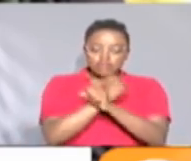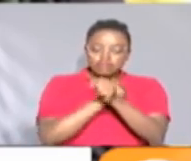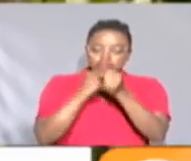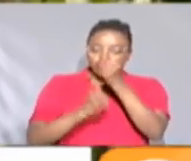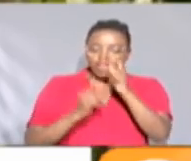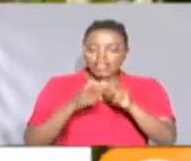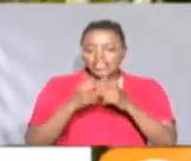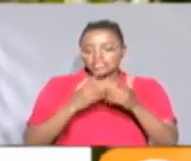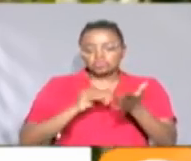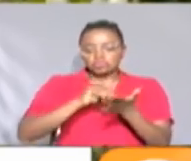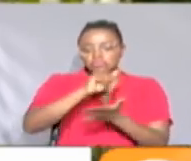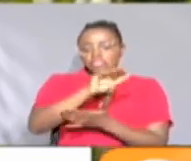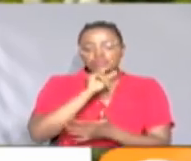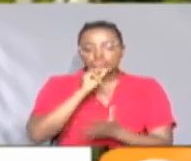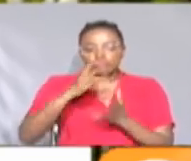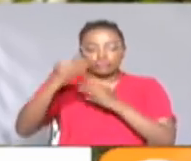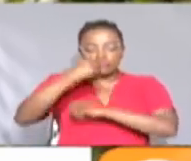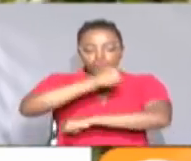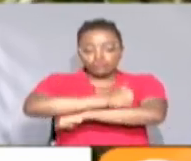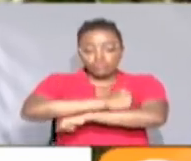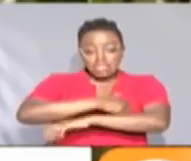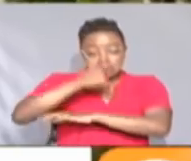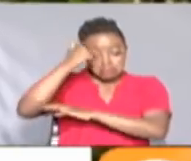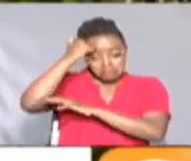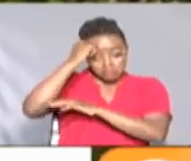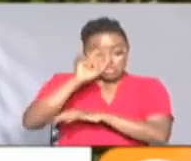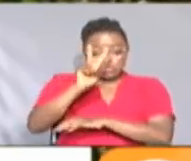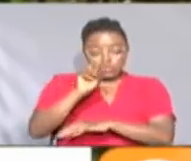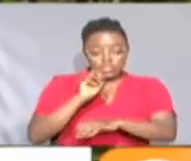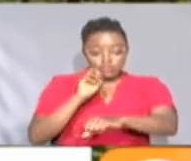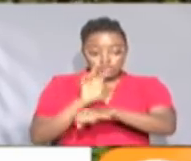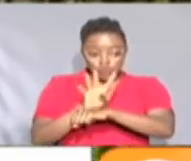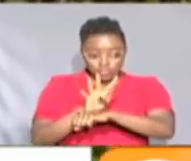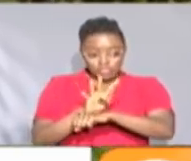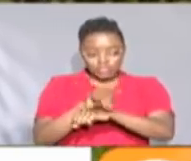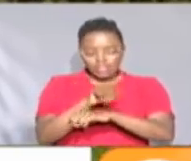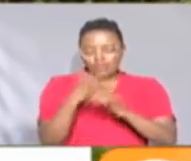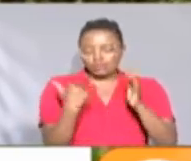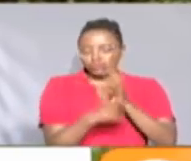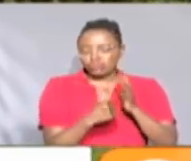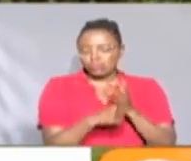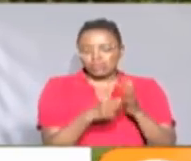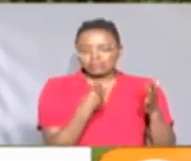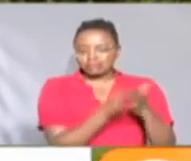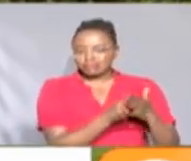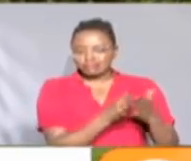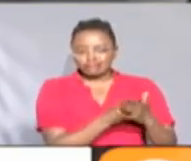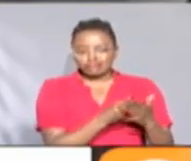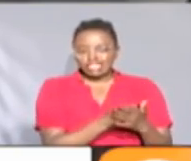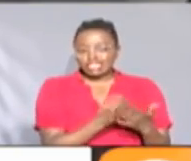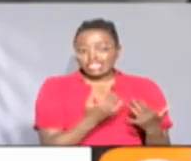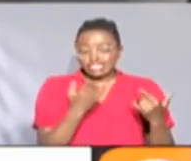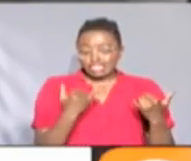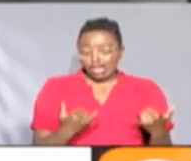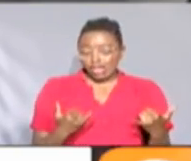aende. Though he started his KCSE in 2014, financial constraints had blocked his dream, and now